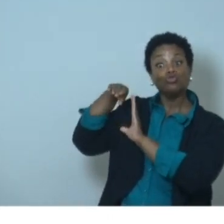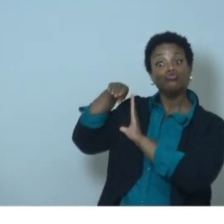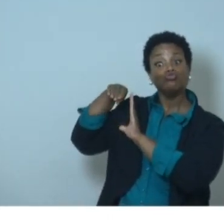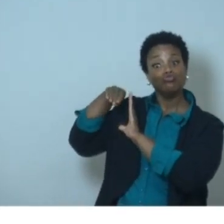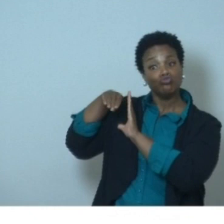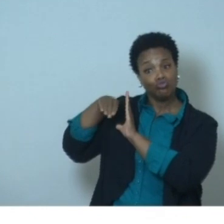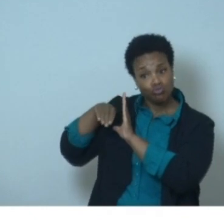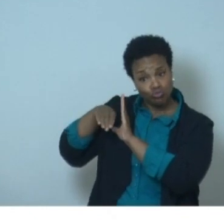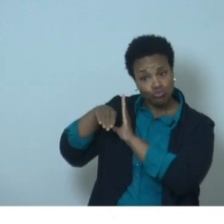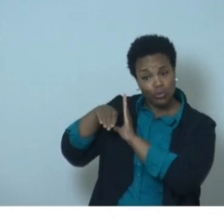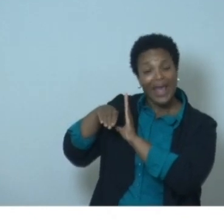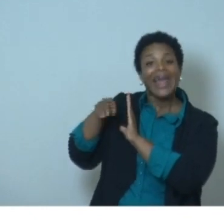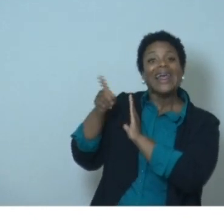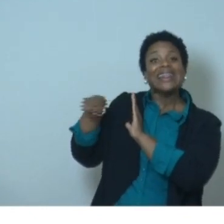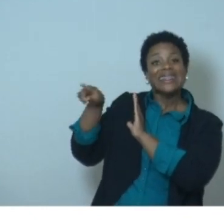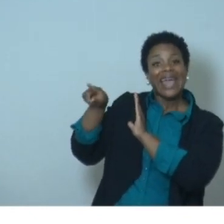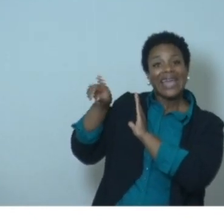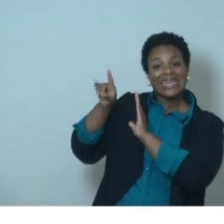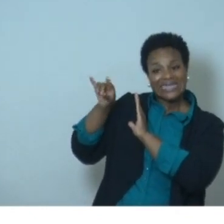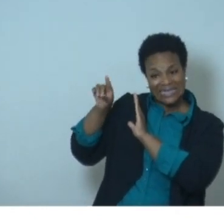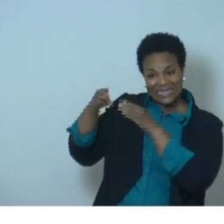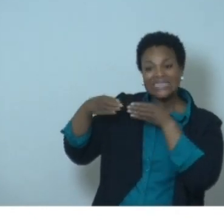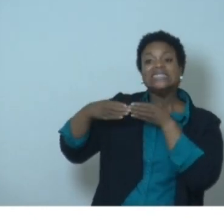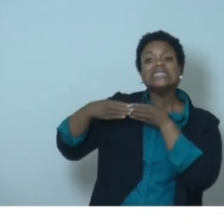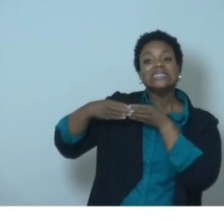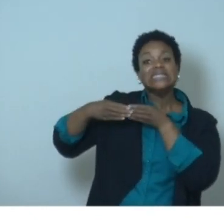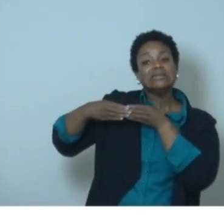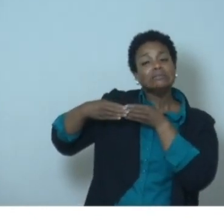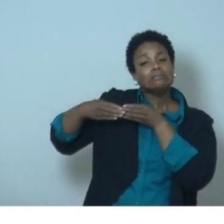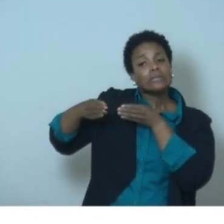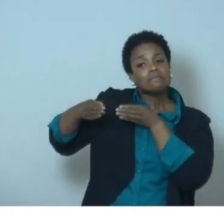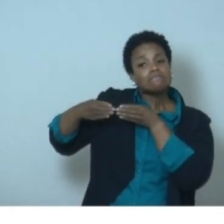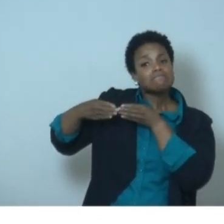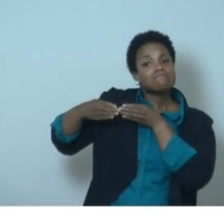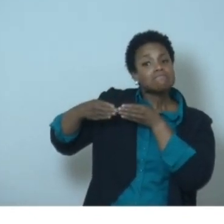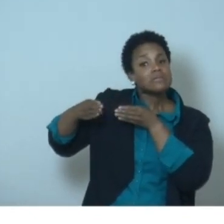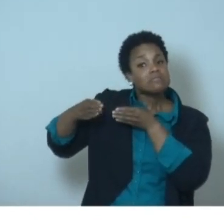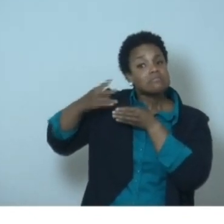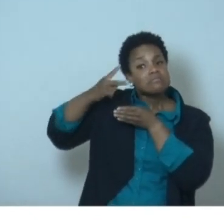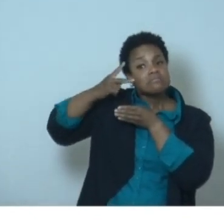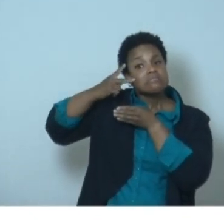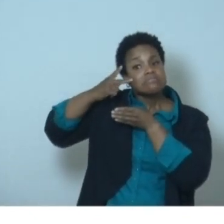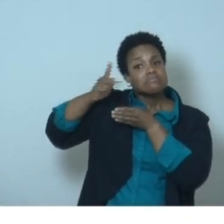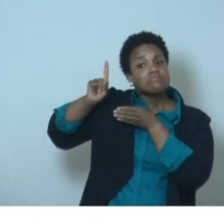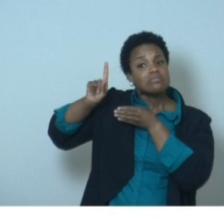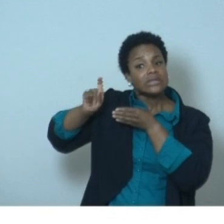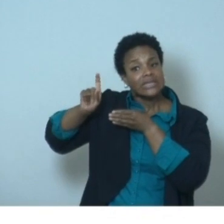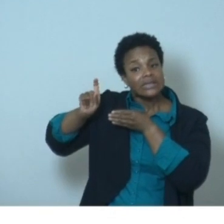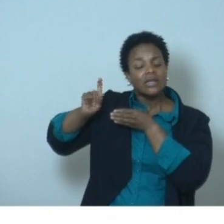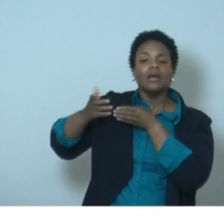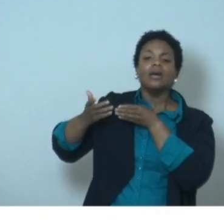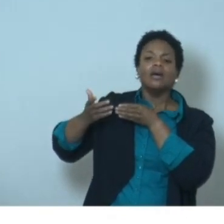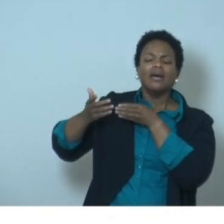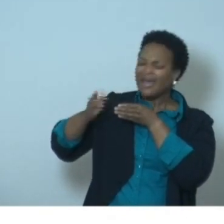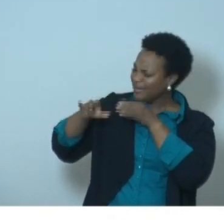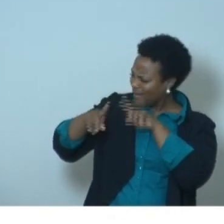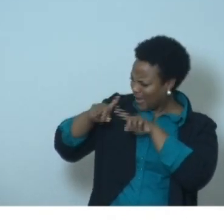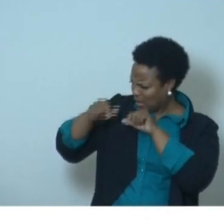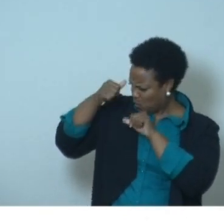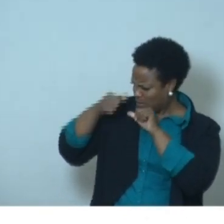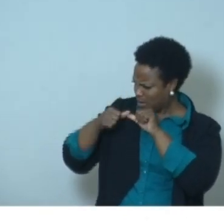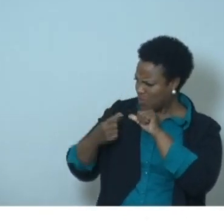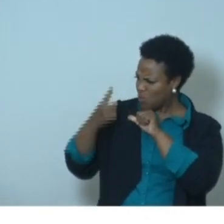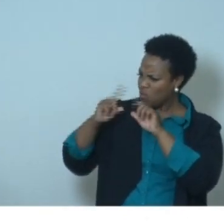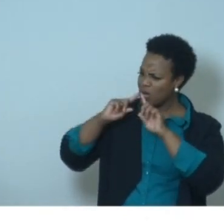of opening, didn't tear it up. Frankly, Texas did too. And I can't remember, and if one of the reporters asks